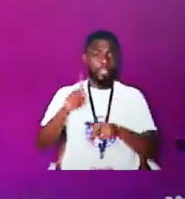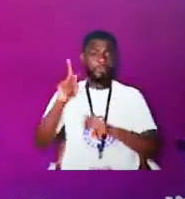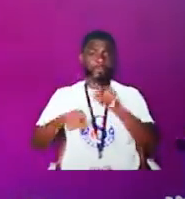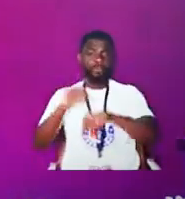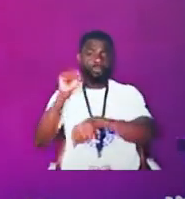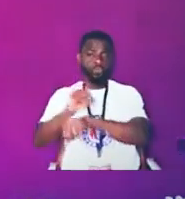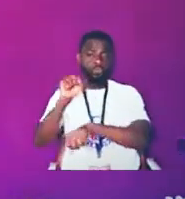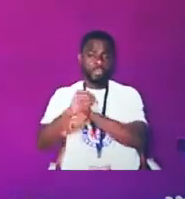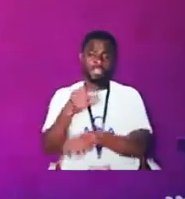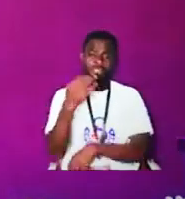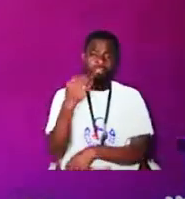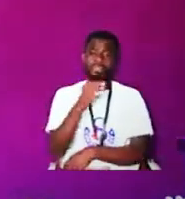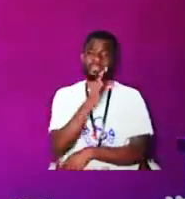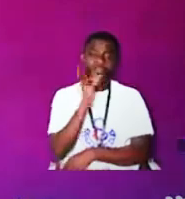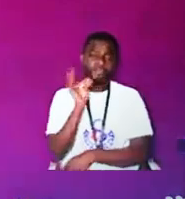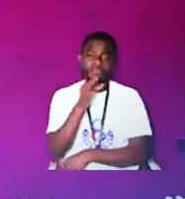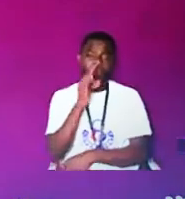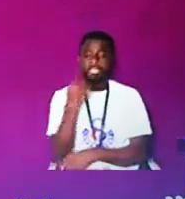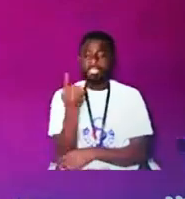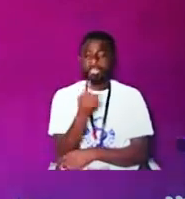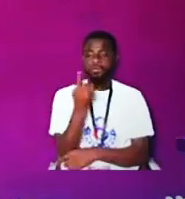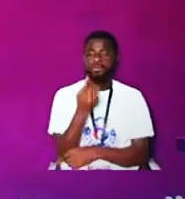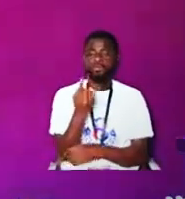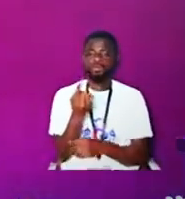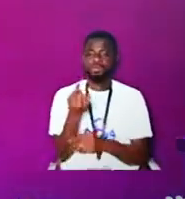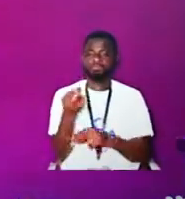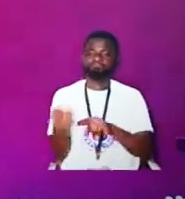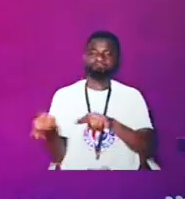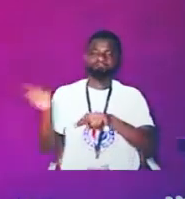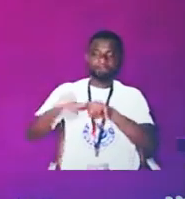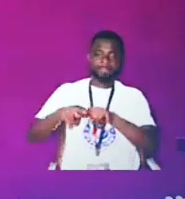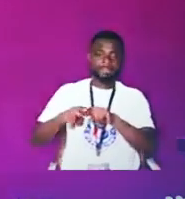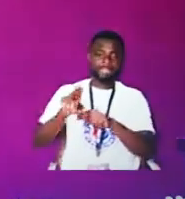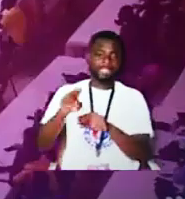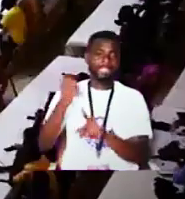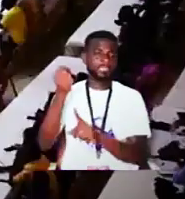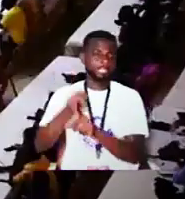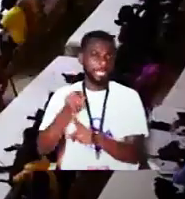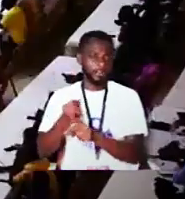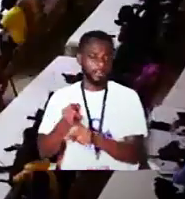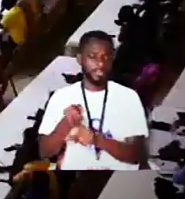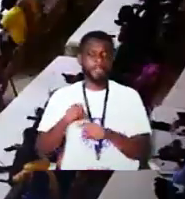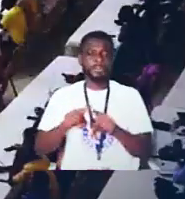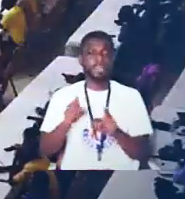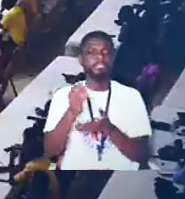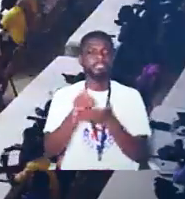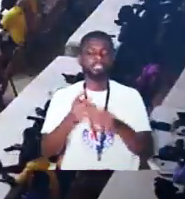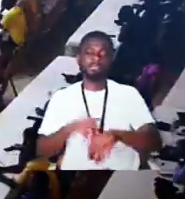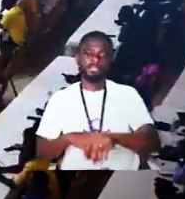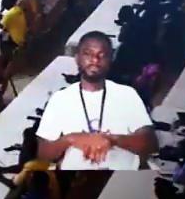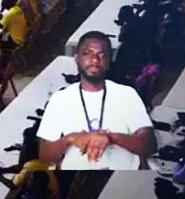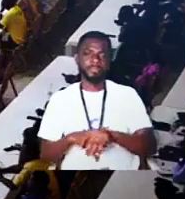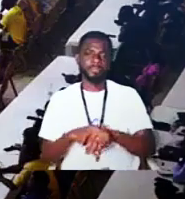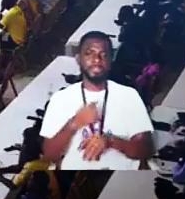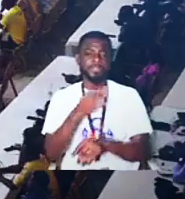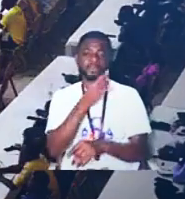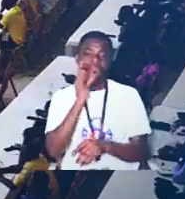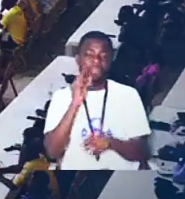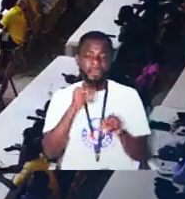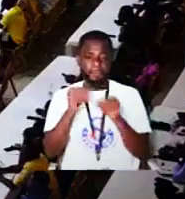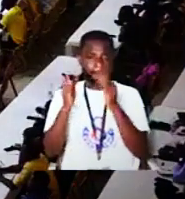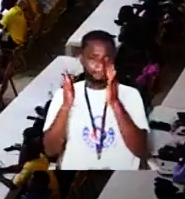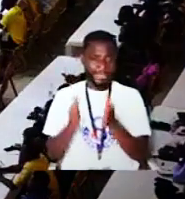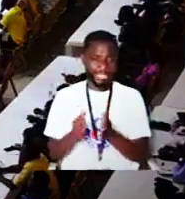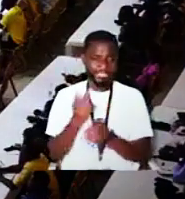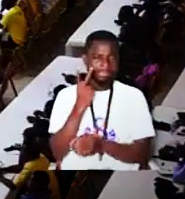plantations, the only incentive was to increase their wages. But sometimes, farm managers realized